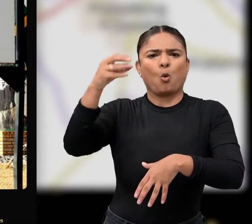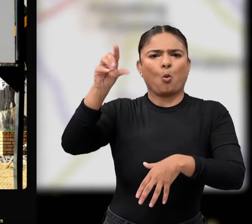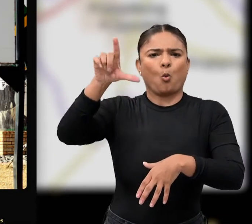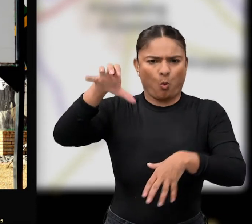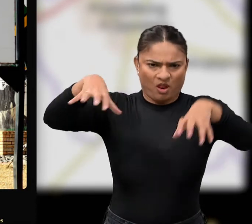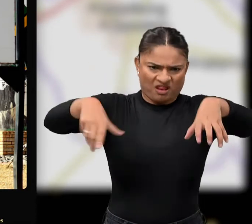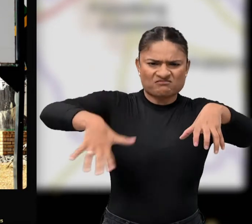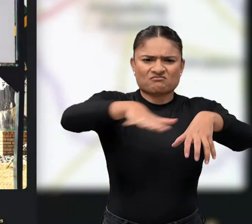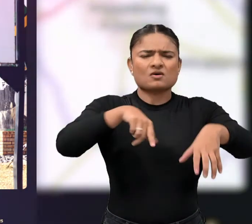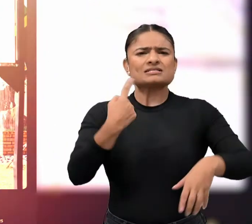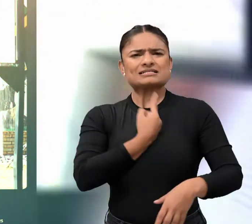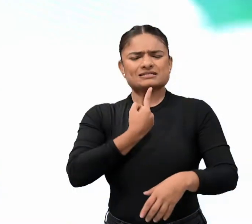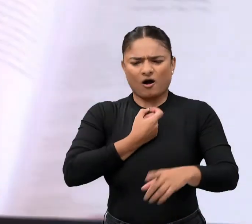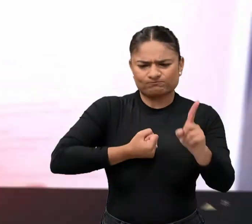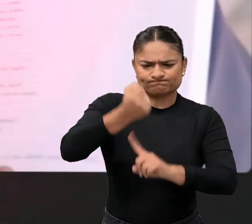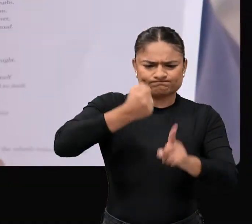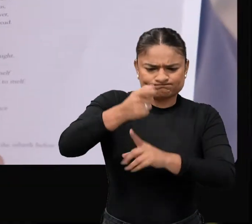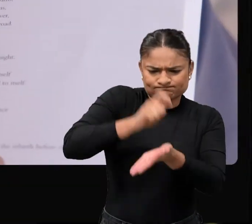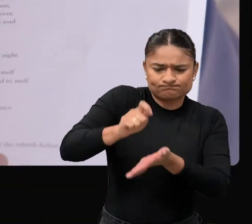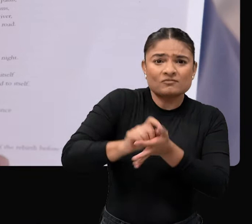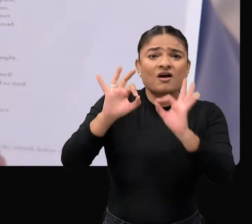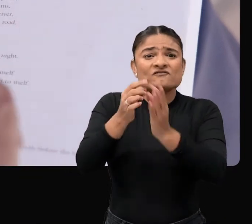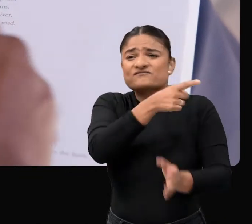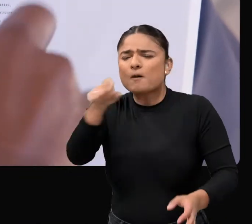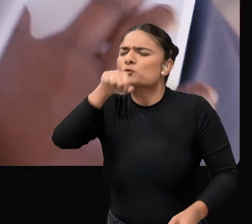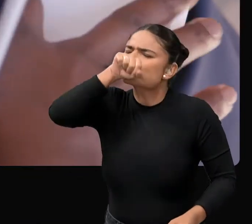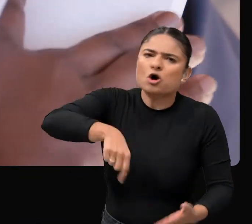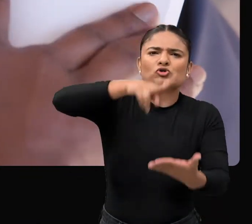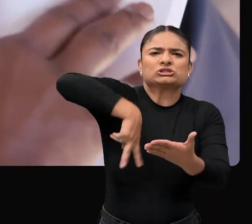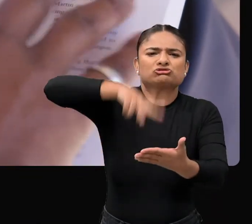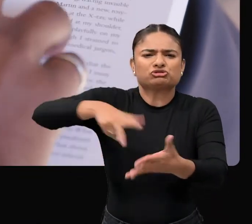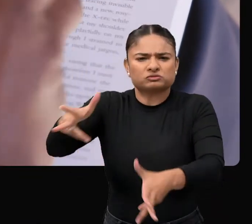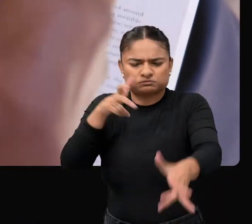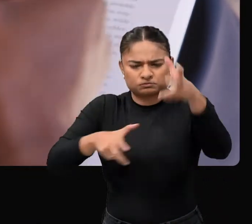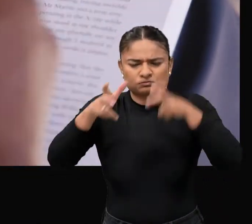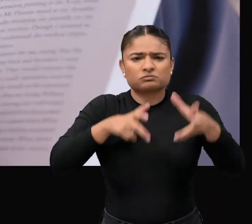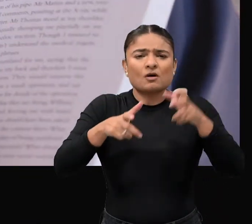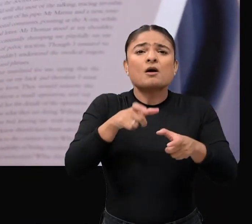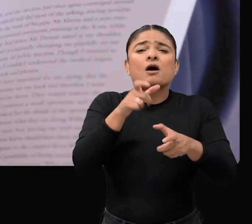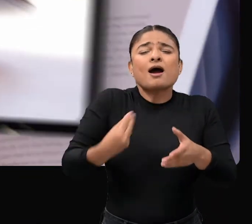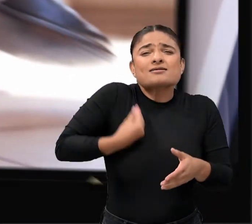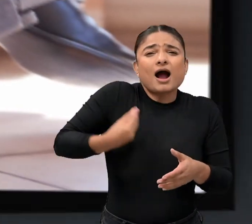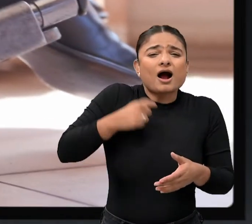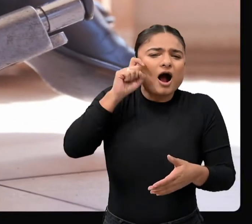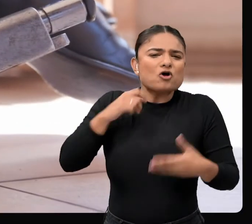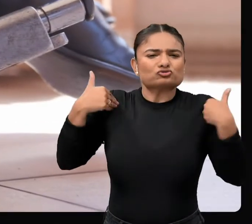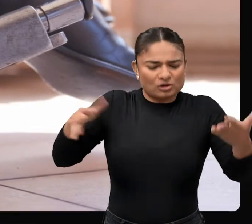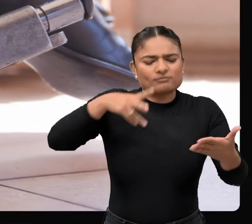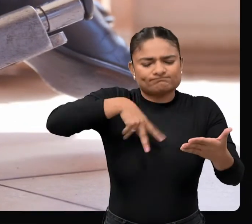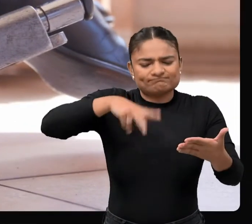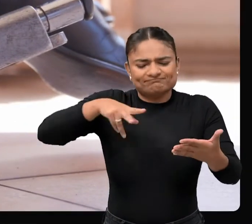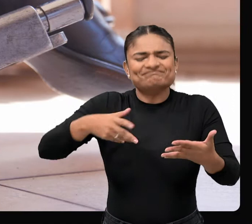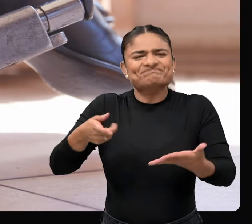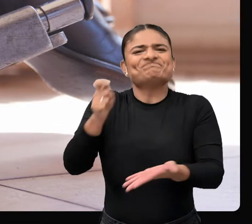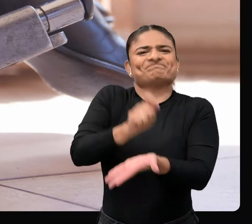bonds and a deep emphasis on self-knowledge were important components that his family offered him in his early years as a teenager with a